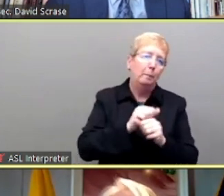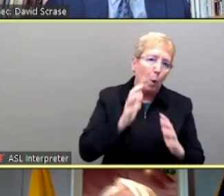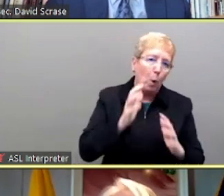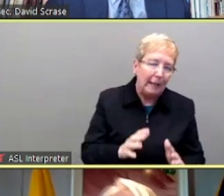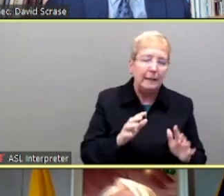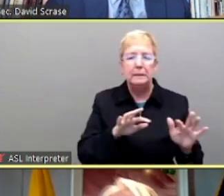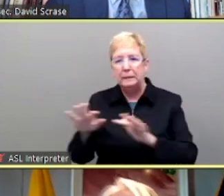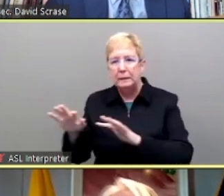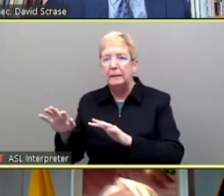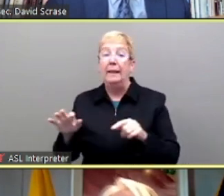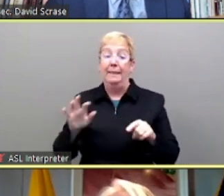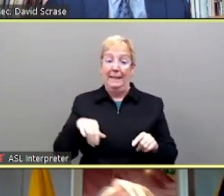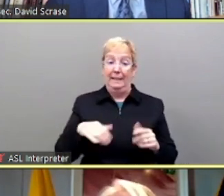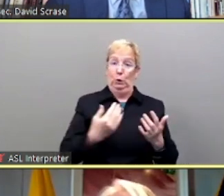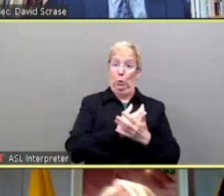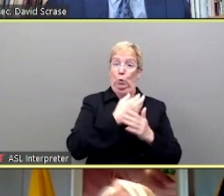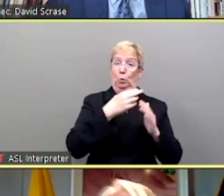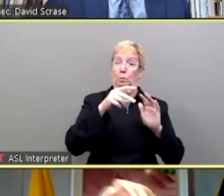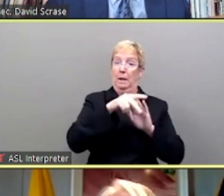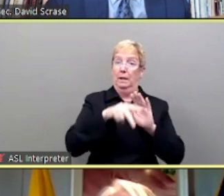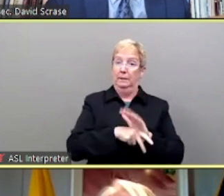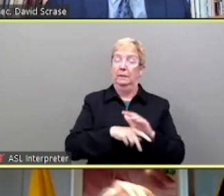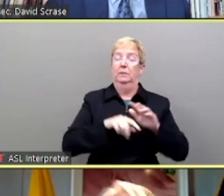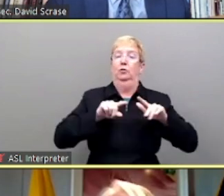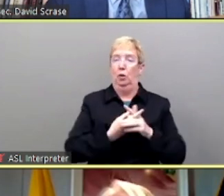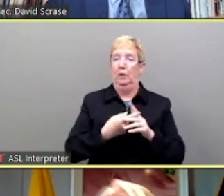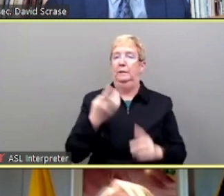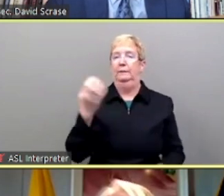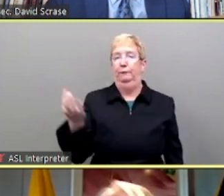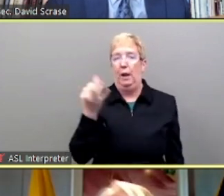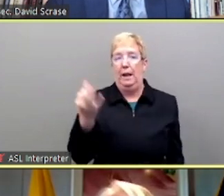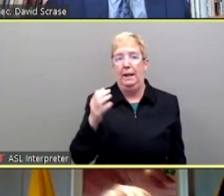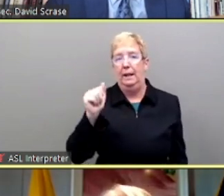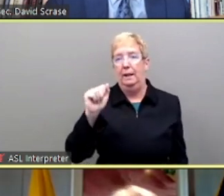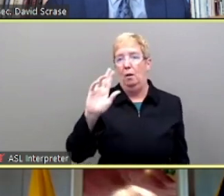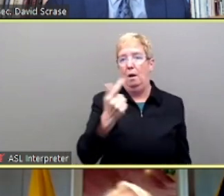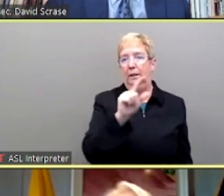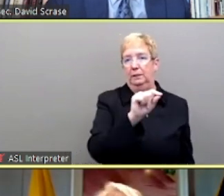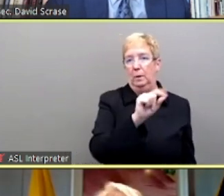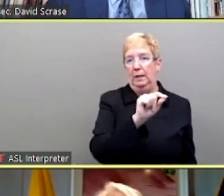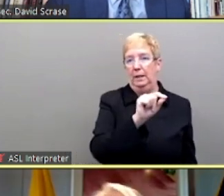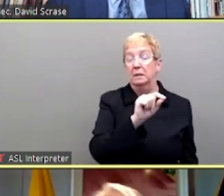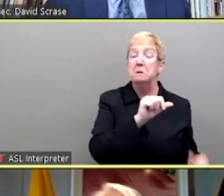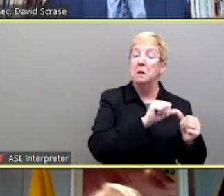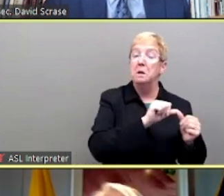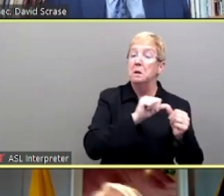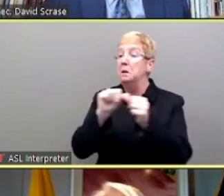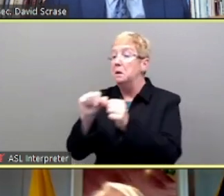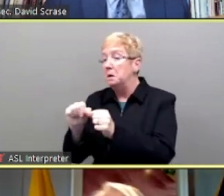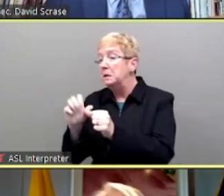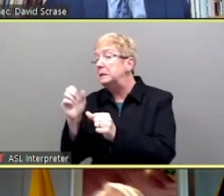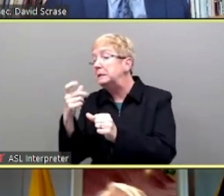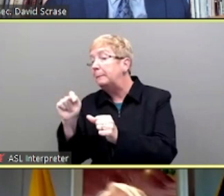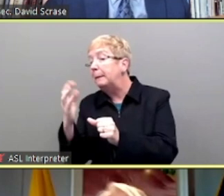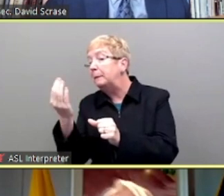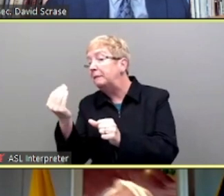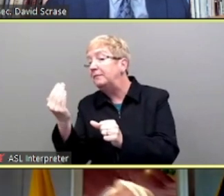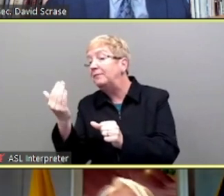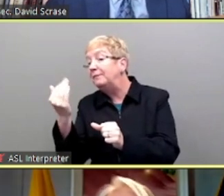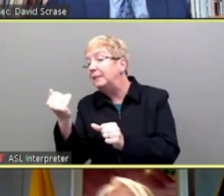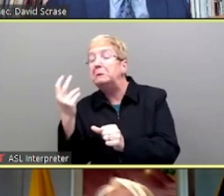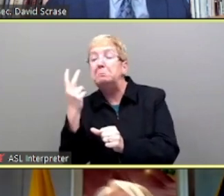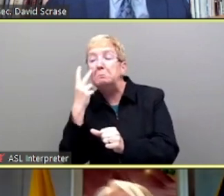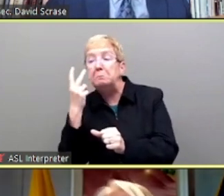take effect Friday, August 20th, and it will stay in effect through at least September 15th. It applies